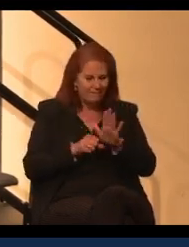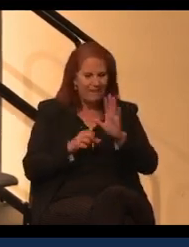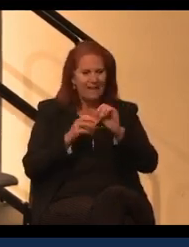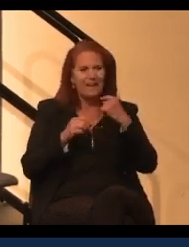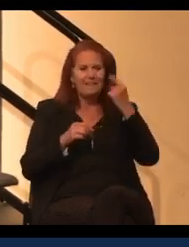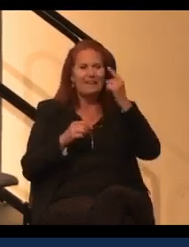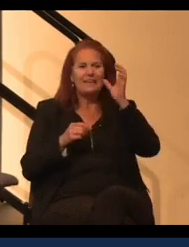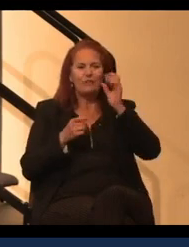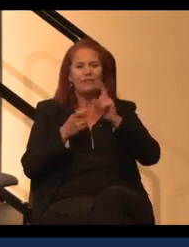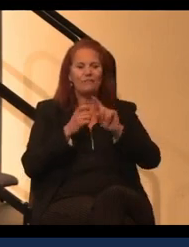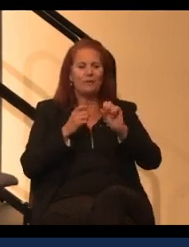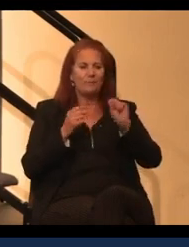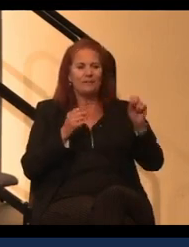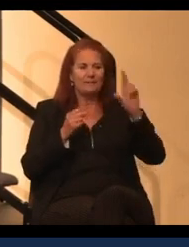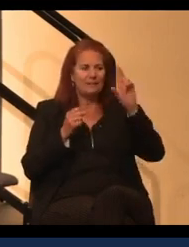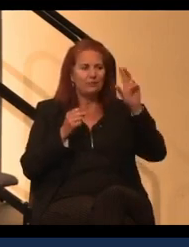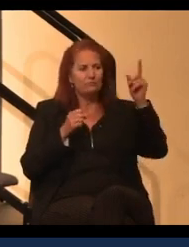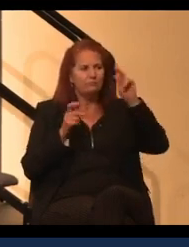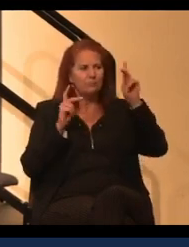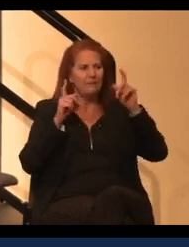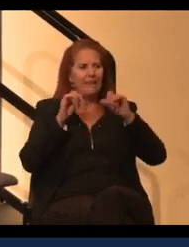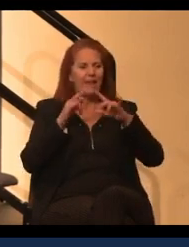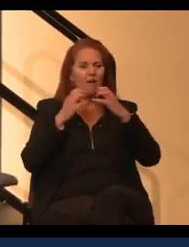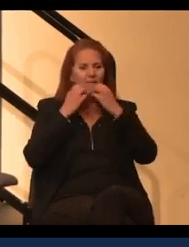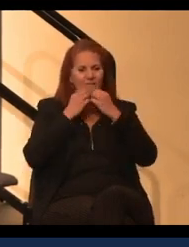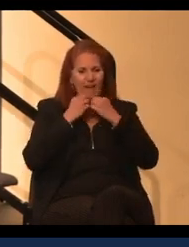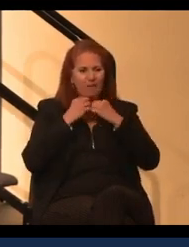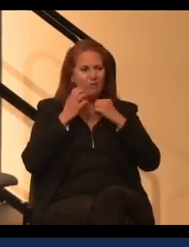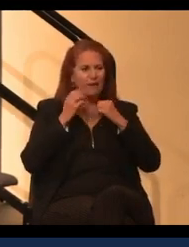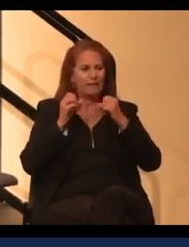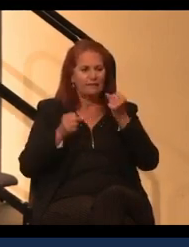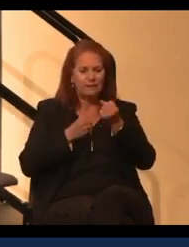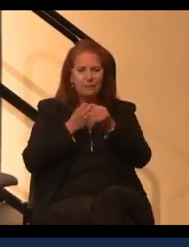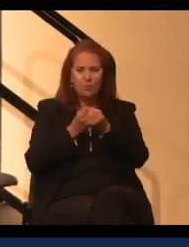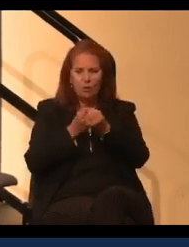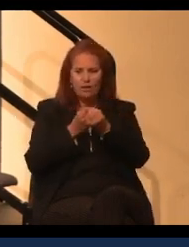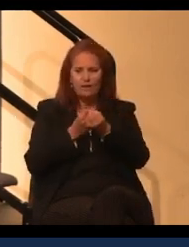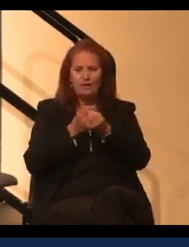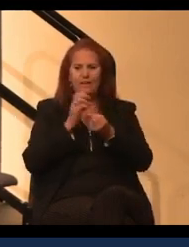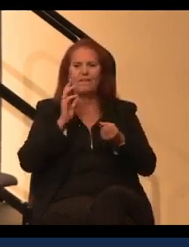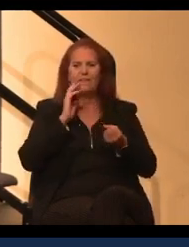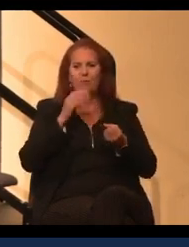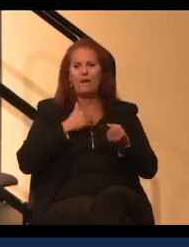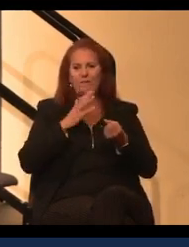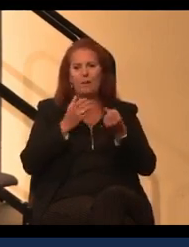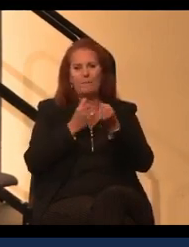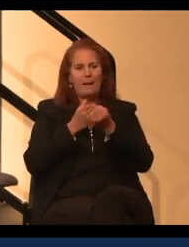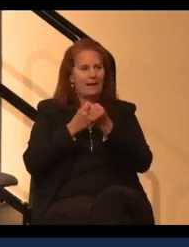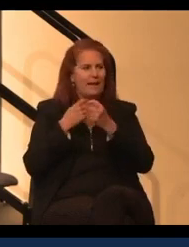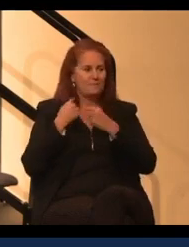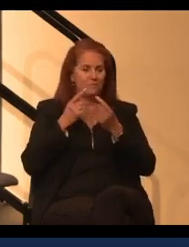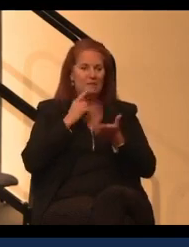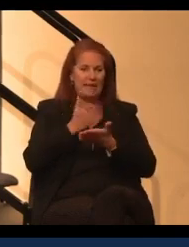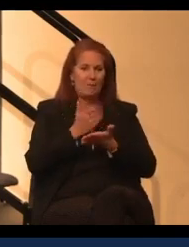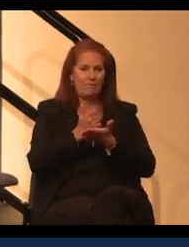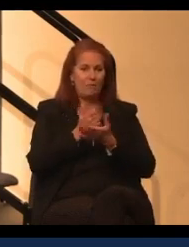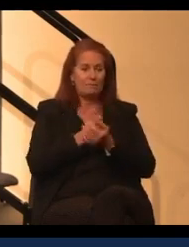hearing from the senior leadership in ways that they are valued and supported, that they will have their backs, has been really